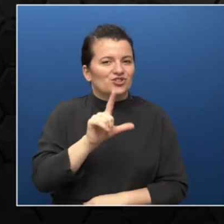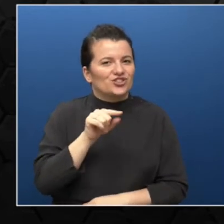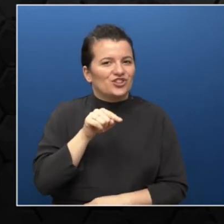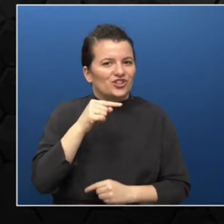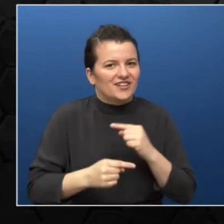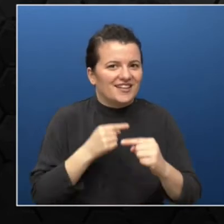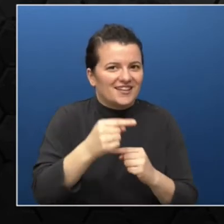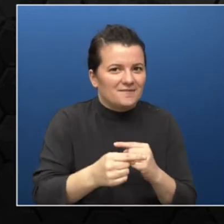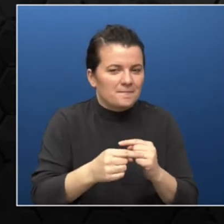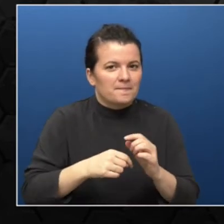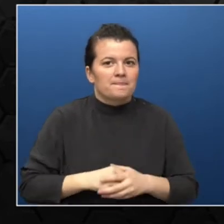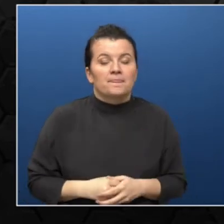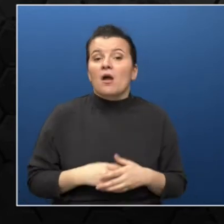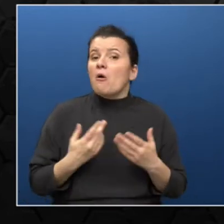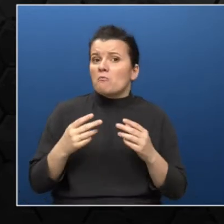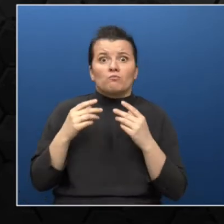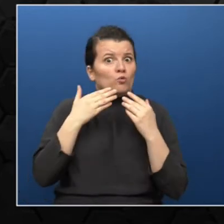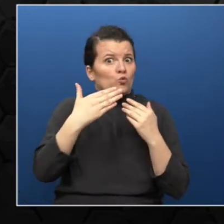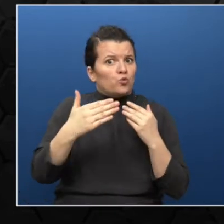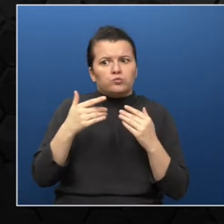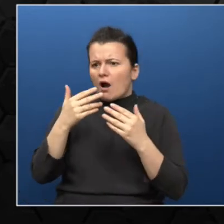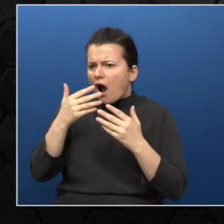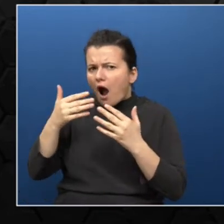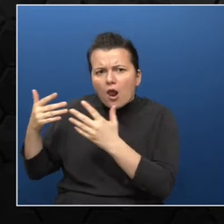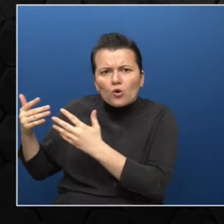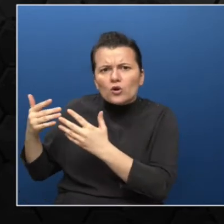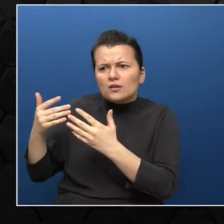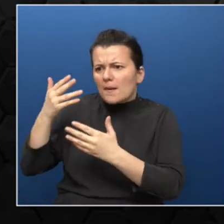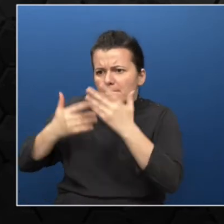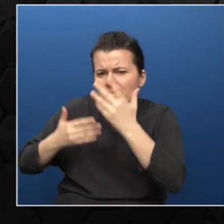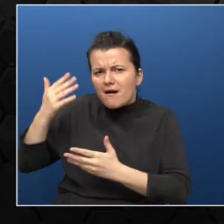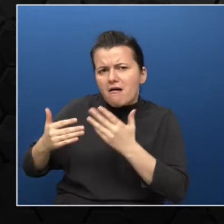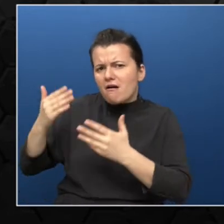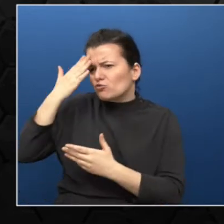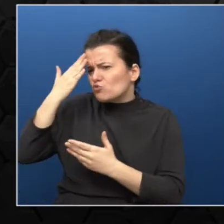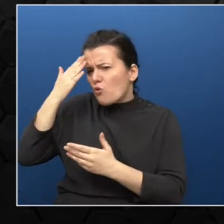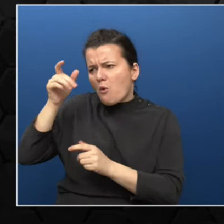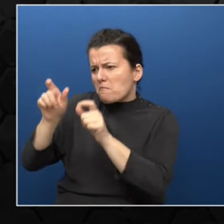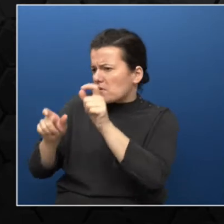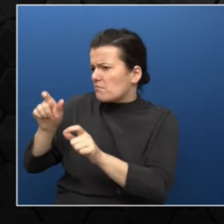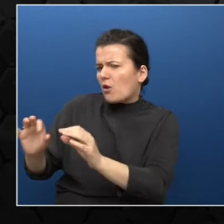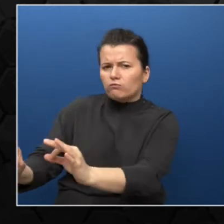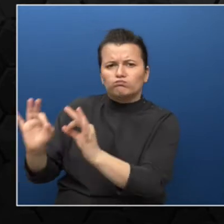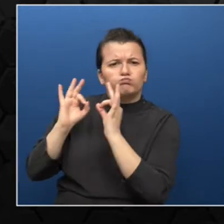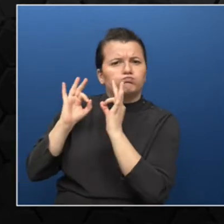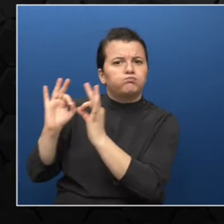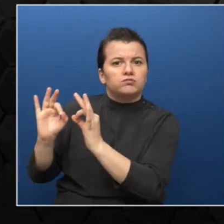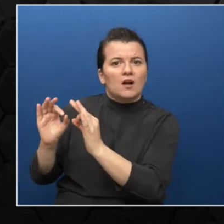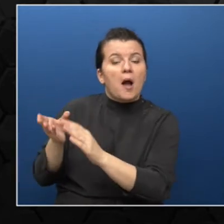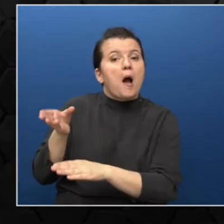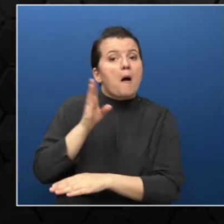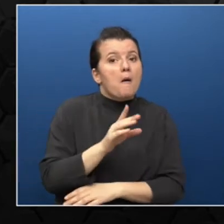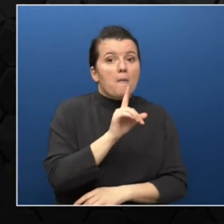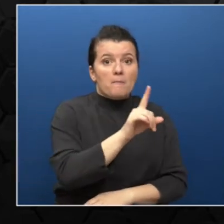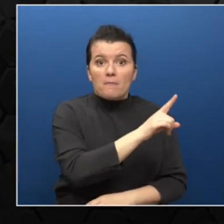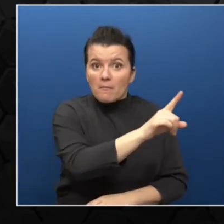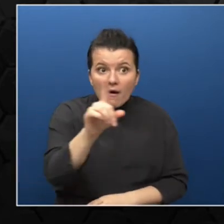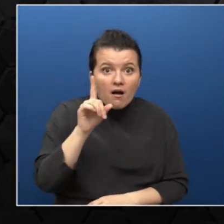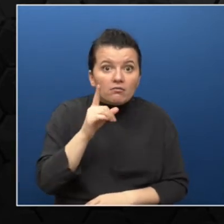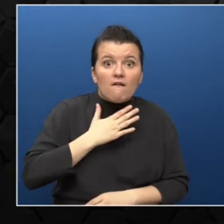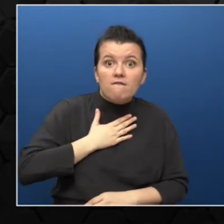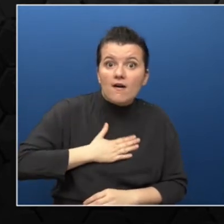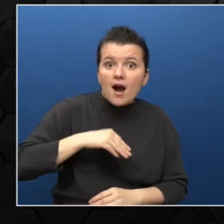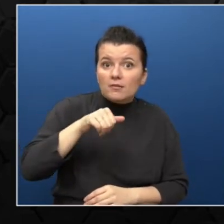have people who know the machine learning algorithms and do the math. However, for machine learning to scale and to build